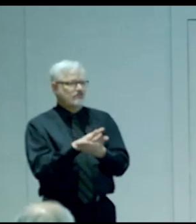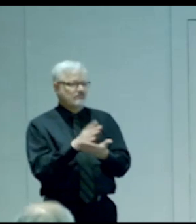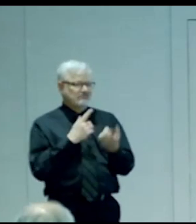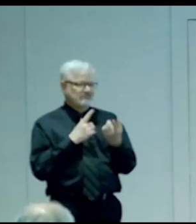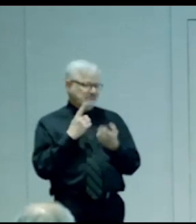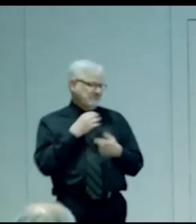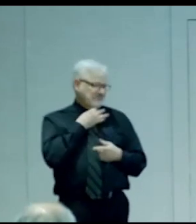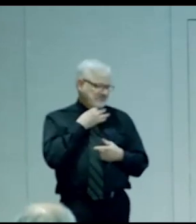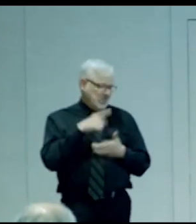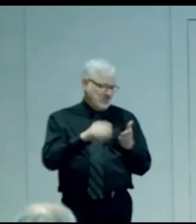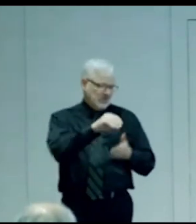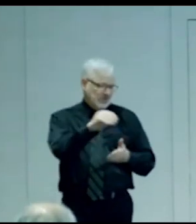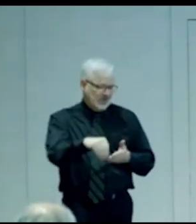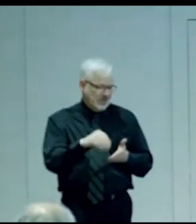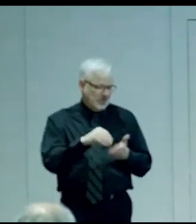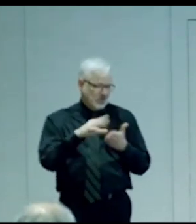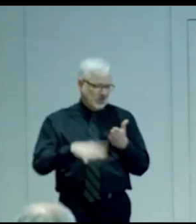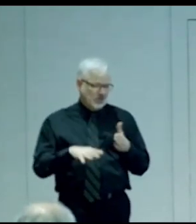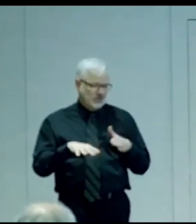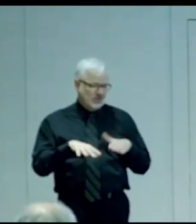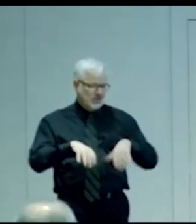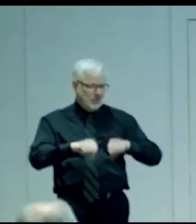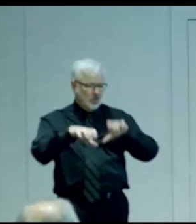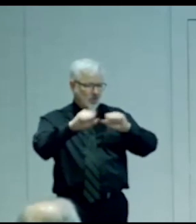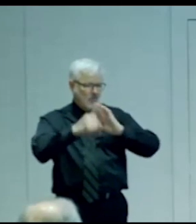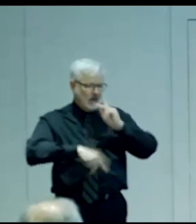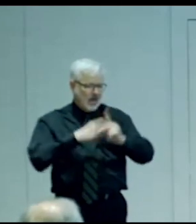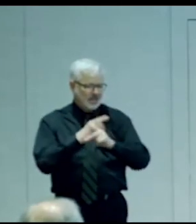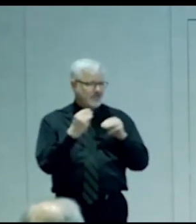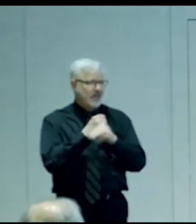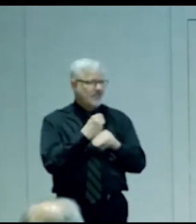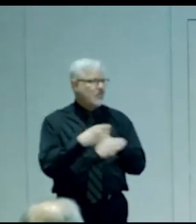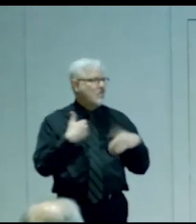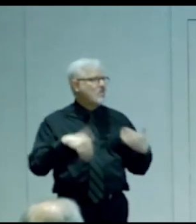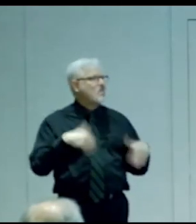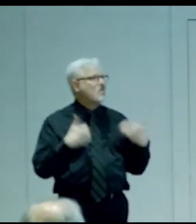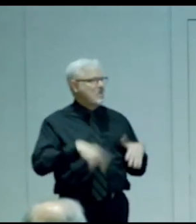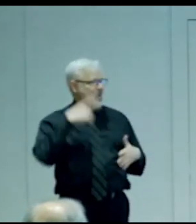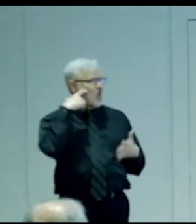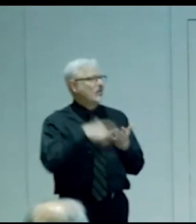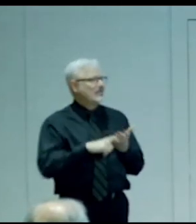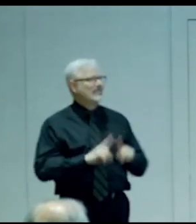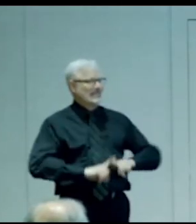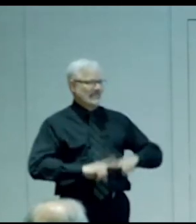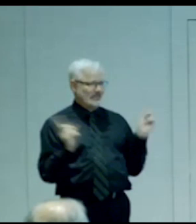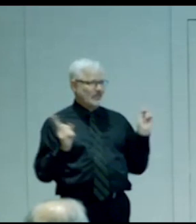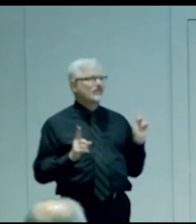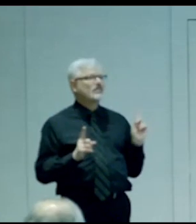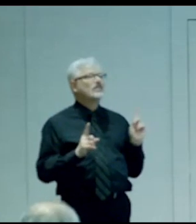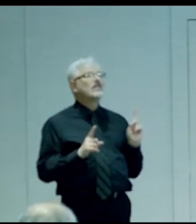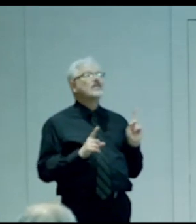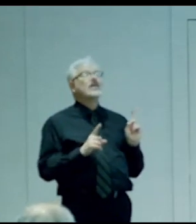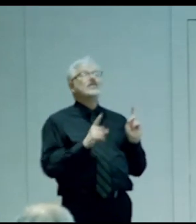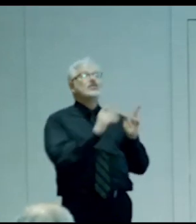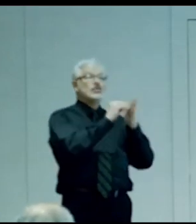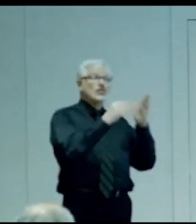students in the school took what kinds of mathematics. And they found differences where most of the students are taking advanced